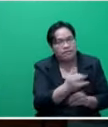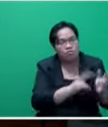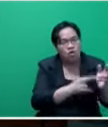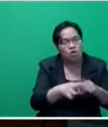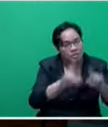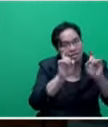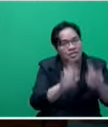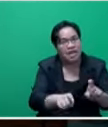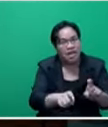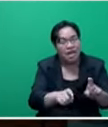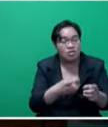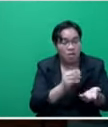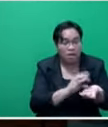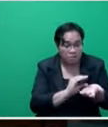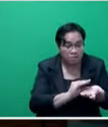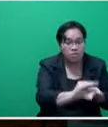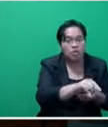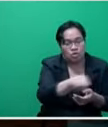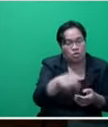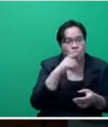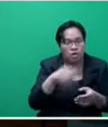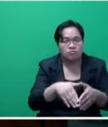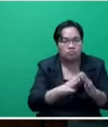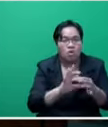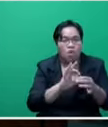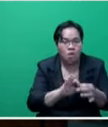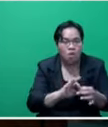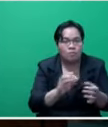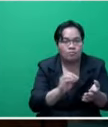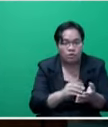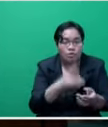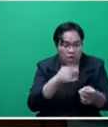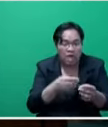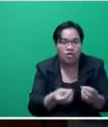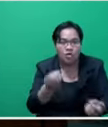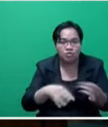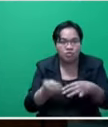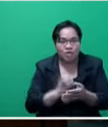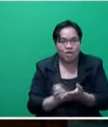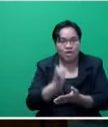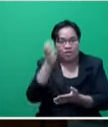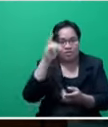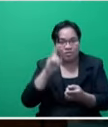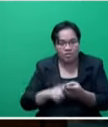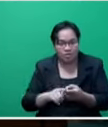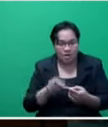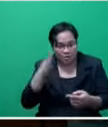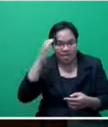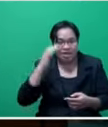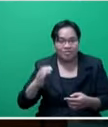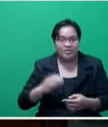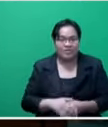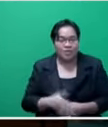are strengthened for active socio-economic contribution to the communities and the country.